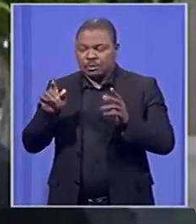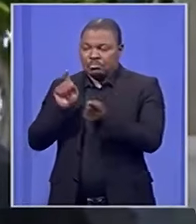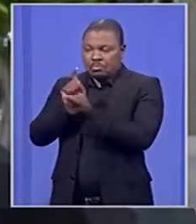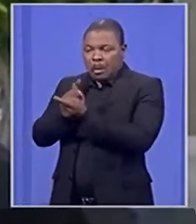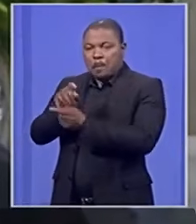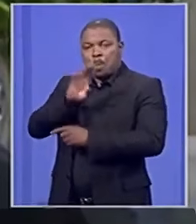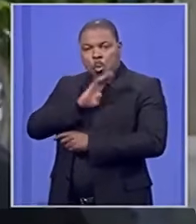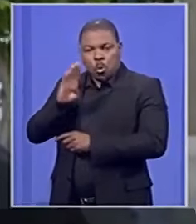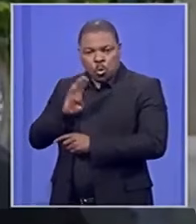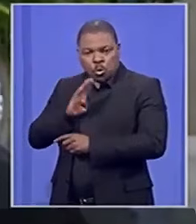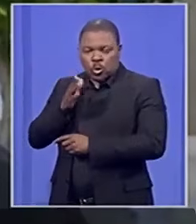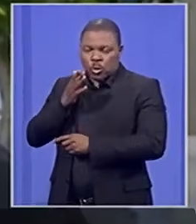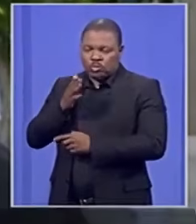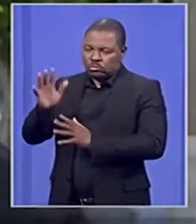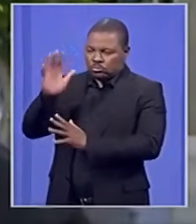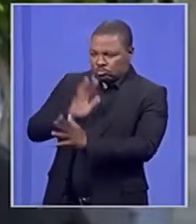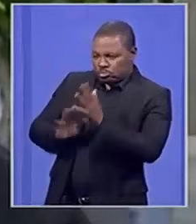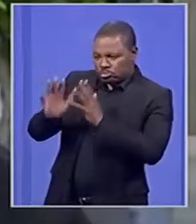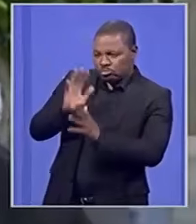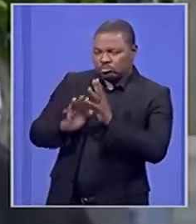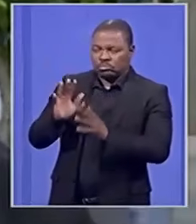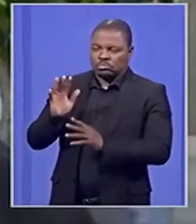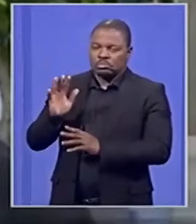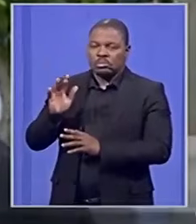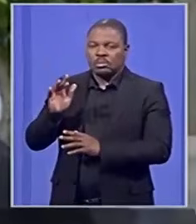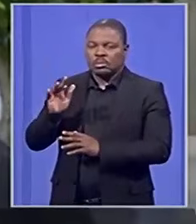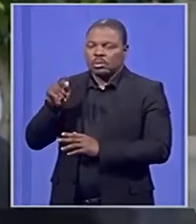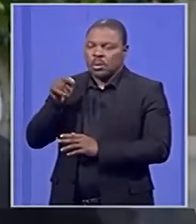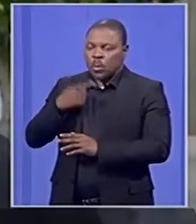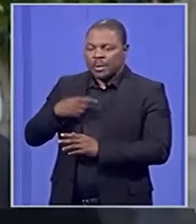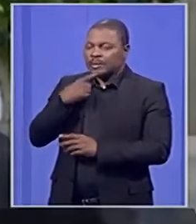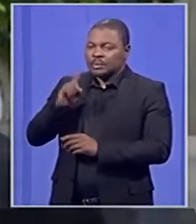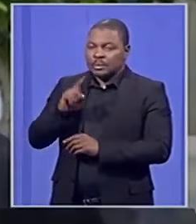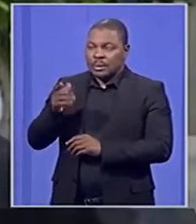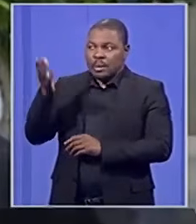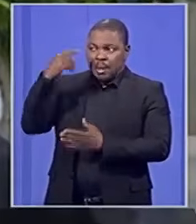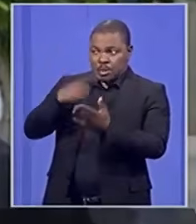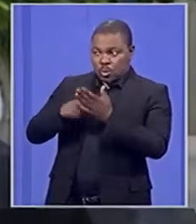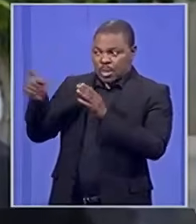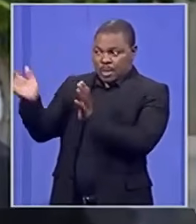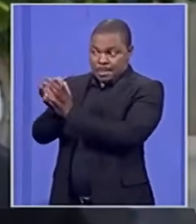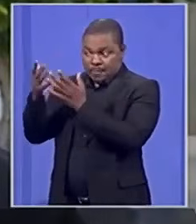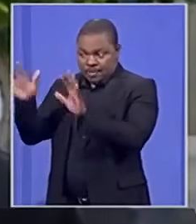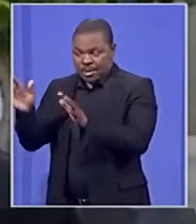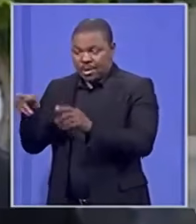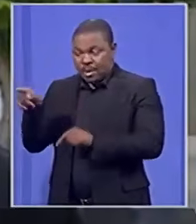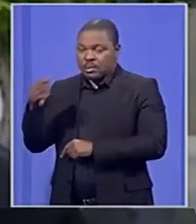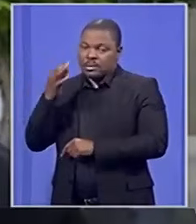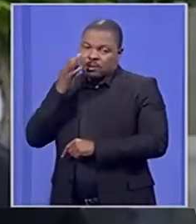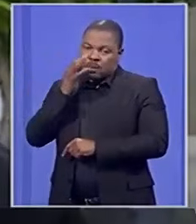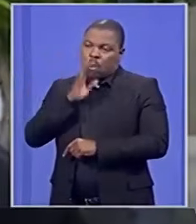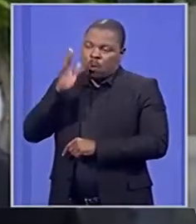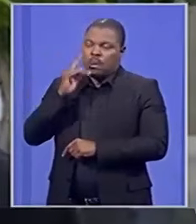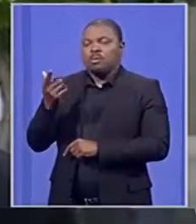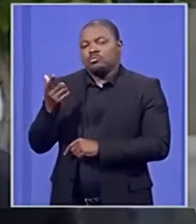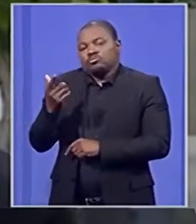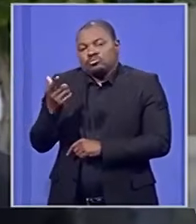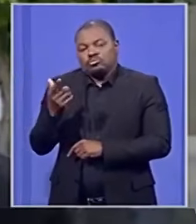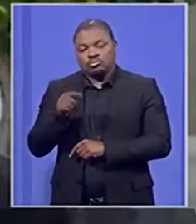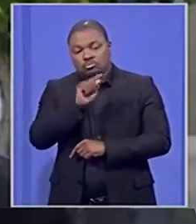to hear our side of the story. So as we speak this week, because they met last week, he said that he will be answering to those that